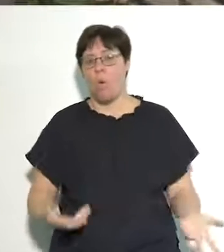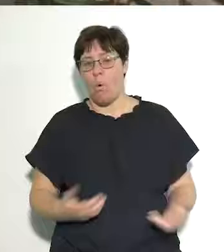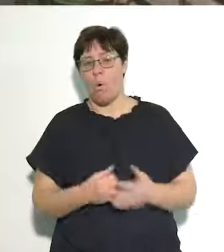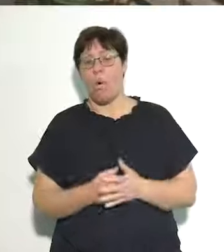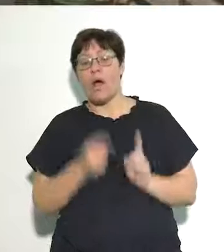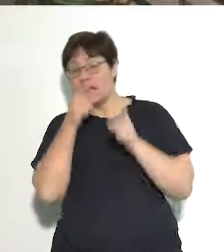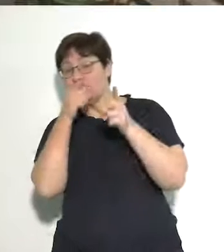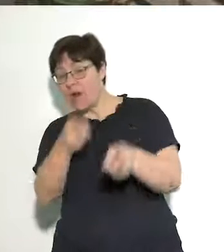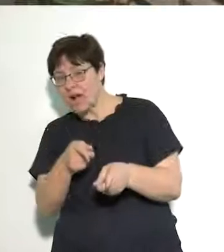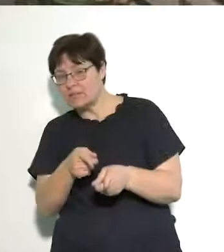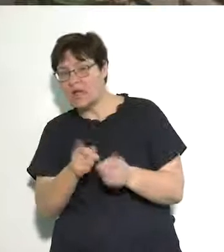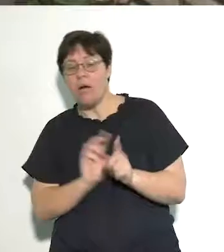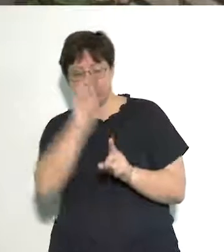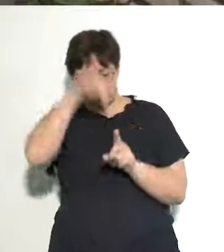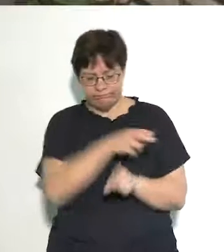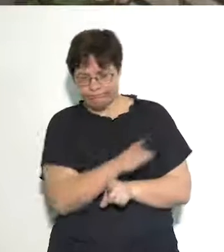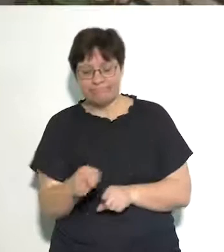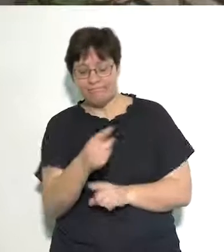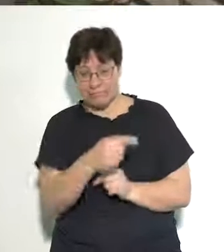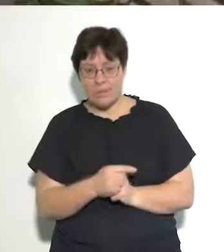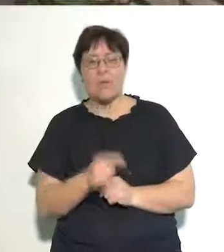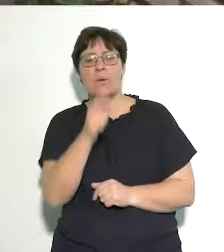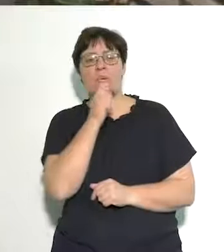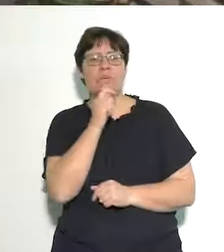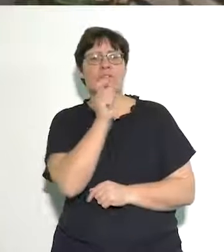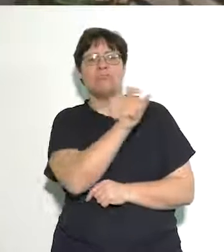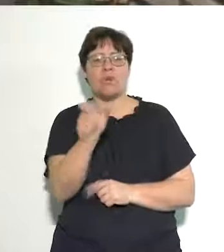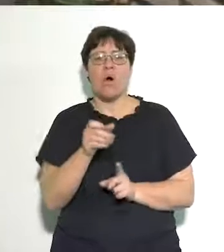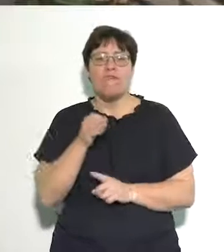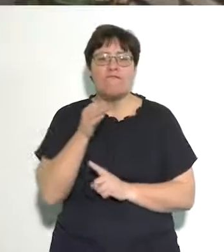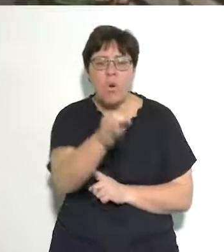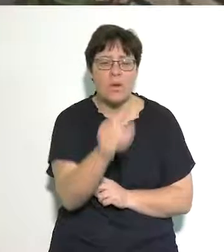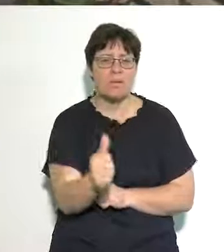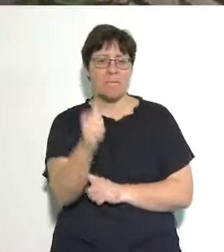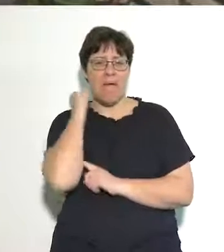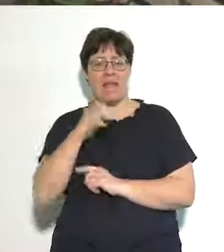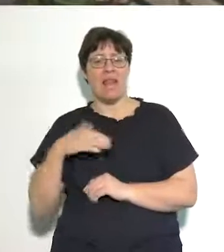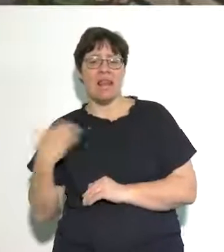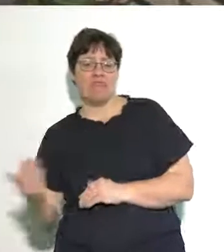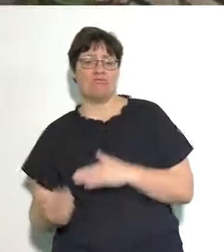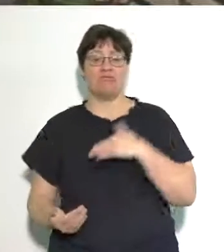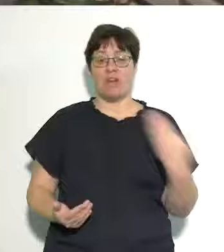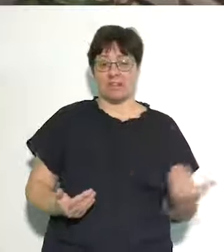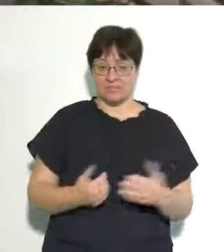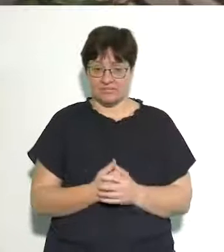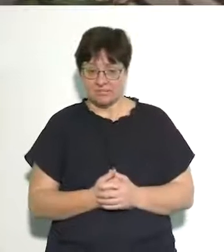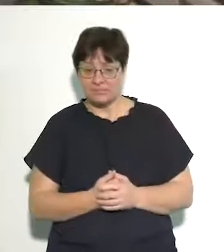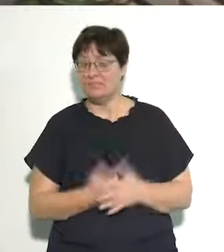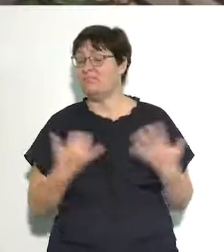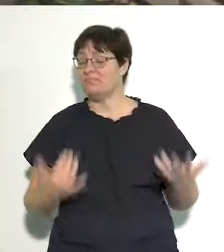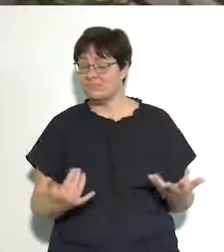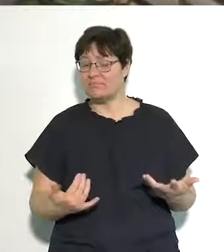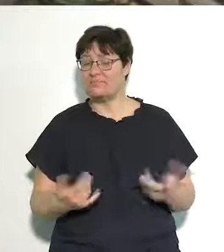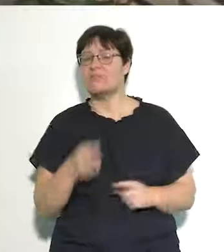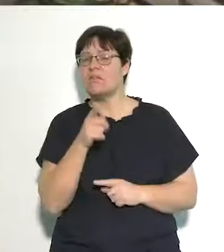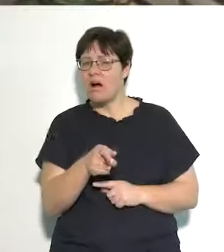or following instructions on an obstacle course. They'll use vocabulary like forwards, backwards, left and right. But in the